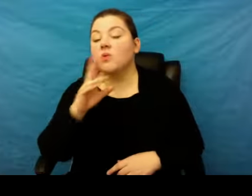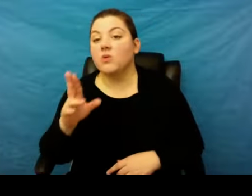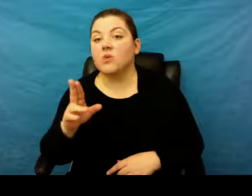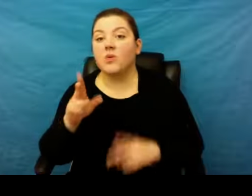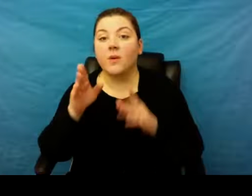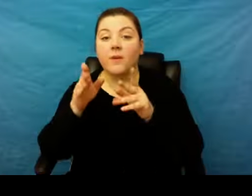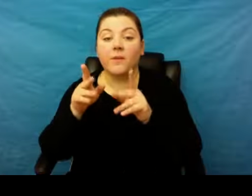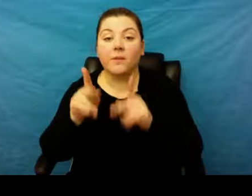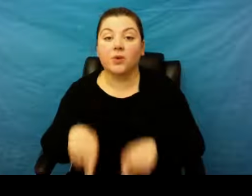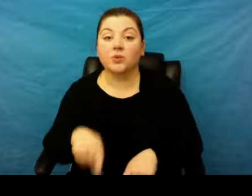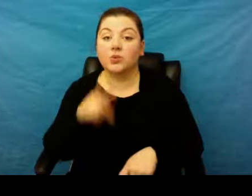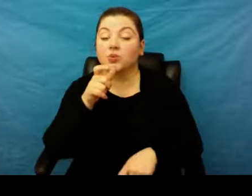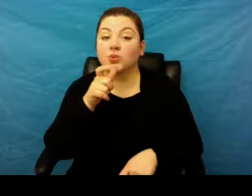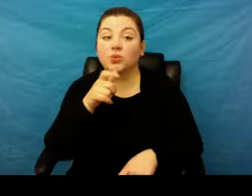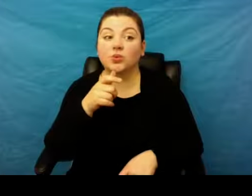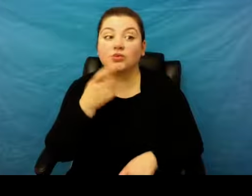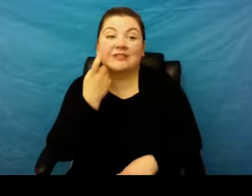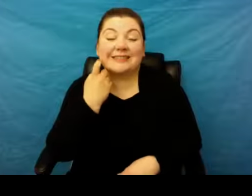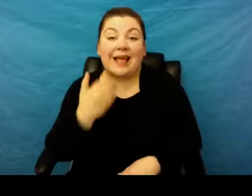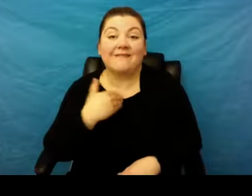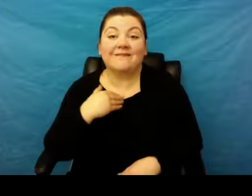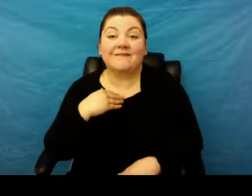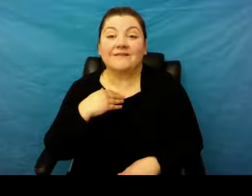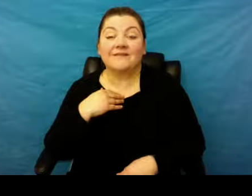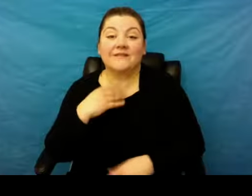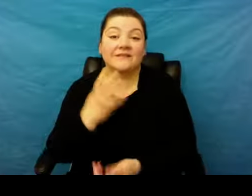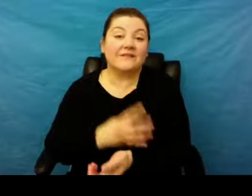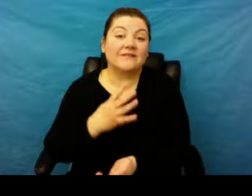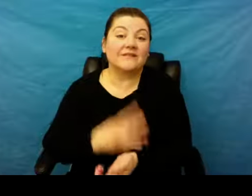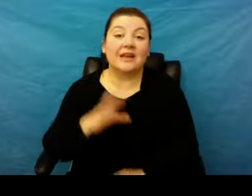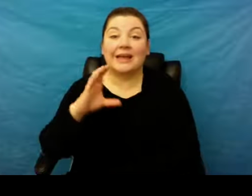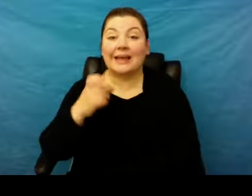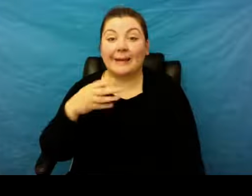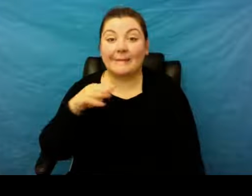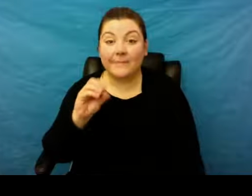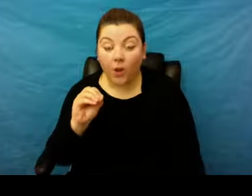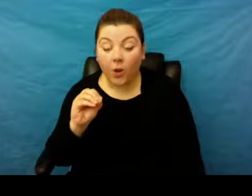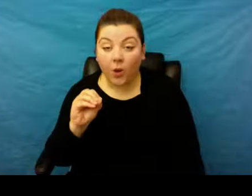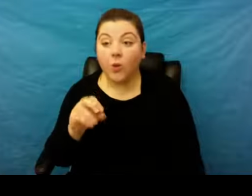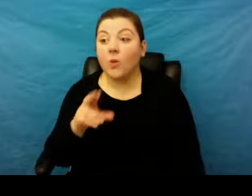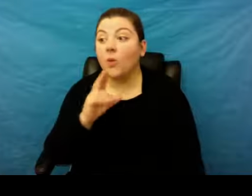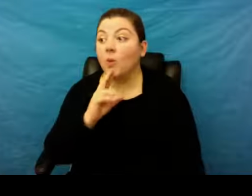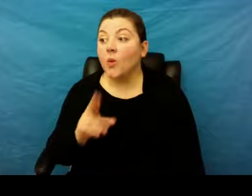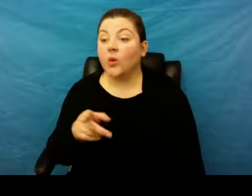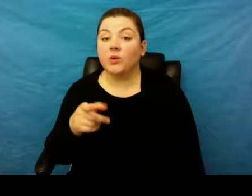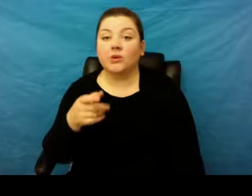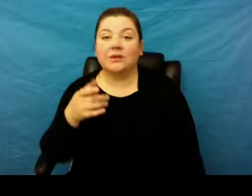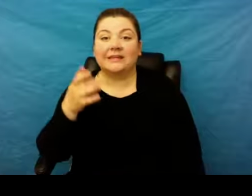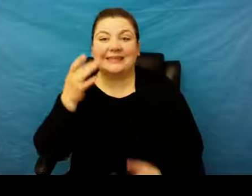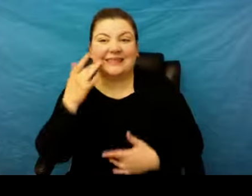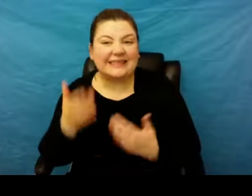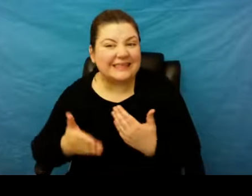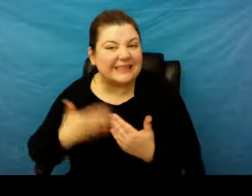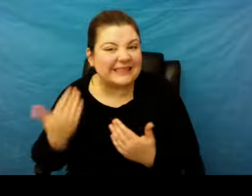had recent chemotherapy and someone in the house gets sick, you need to find another living arrangement for that patient or